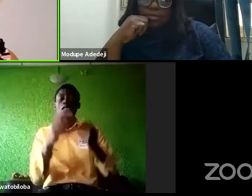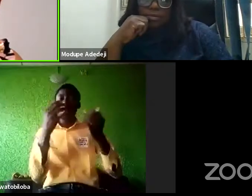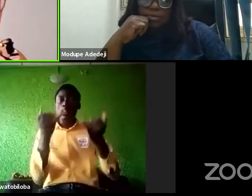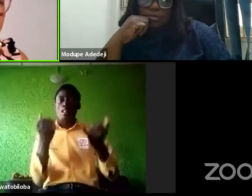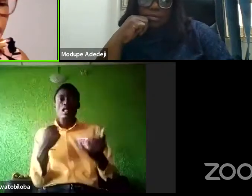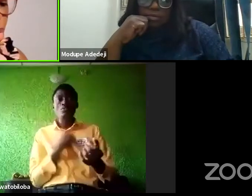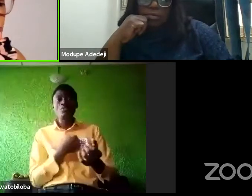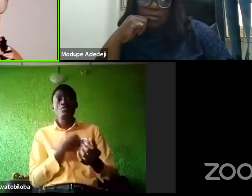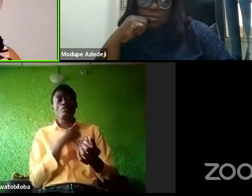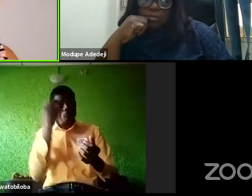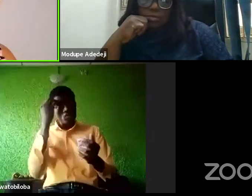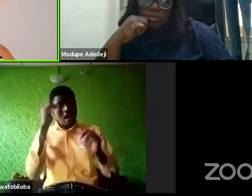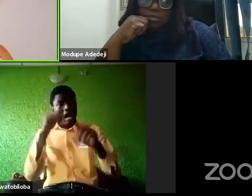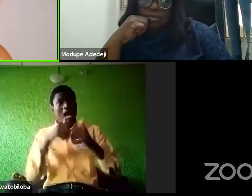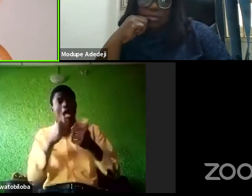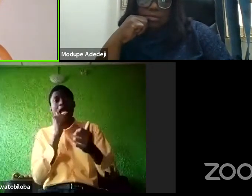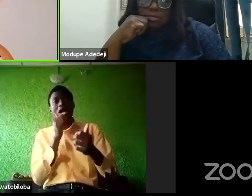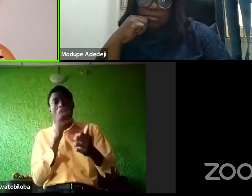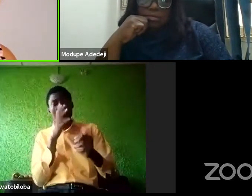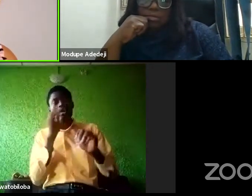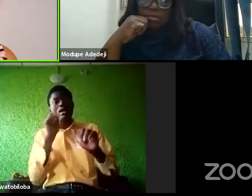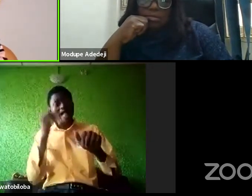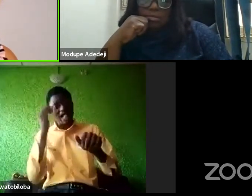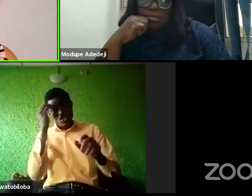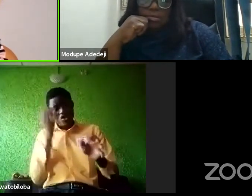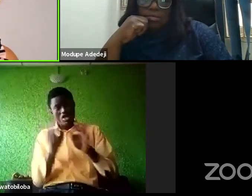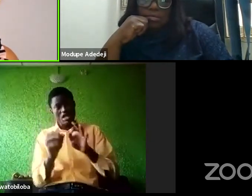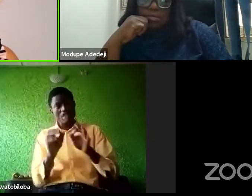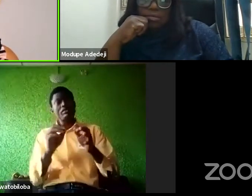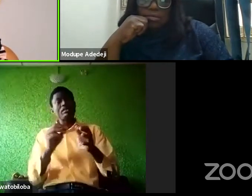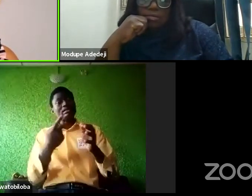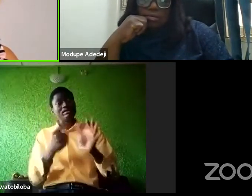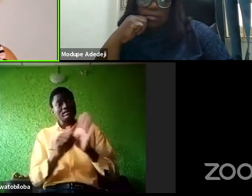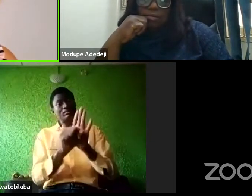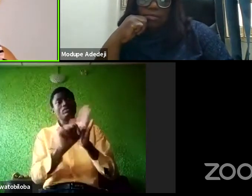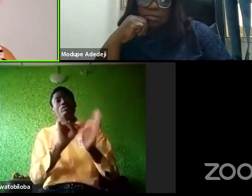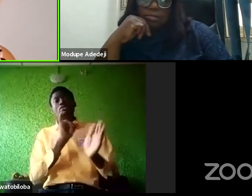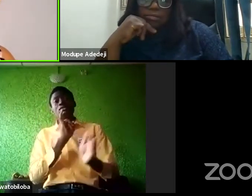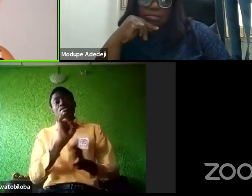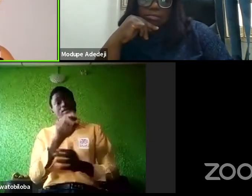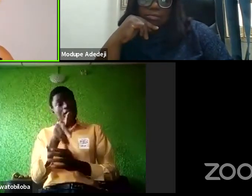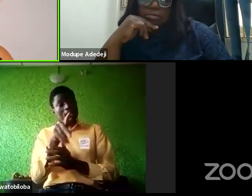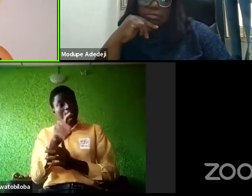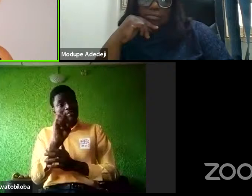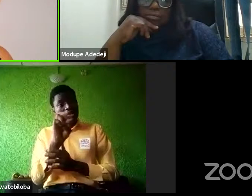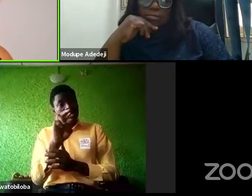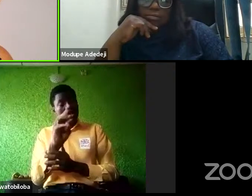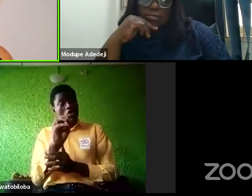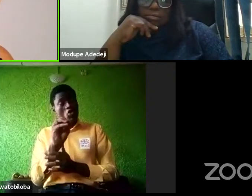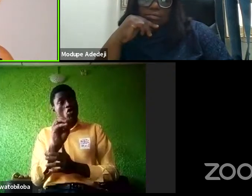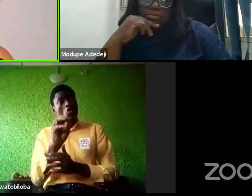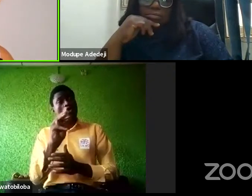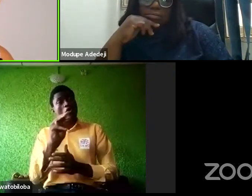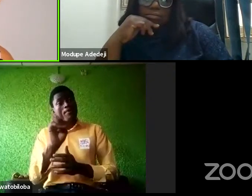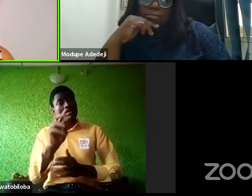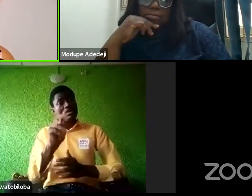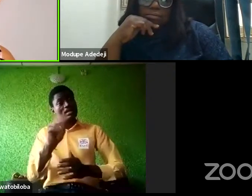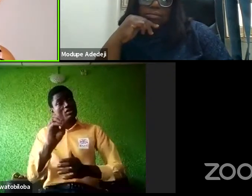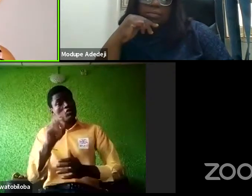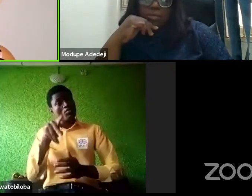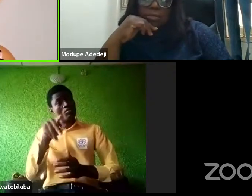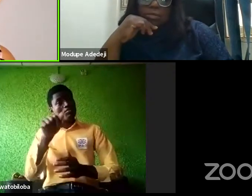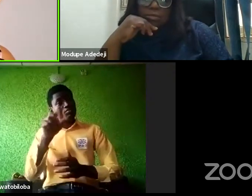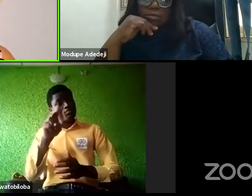the symptoms are perimenopause symptoms and all that, and you've also told us that menopause can actually start